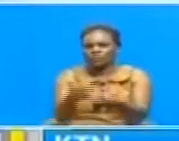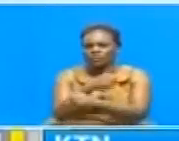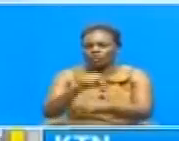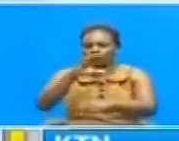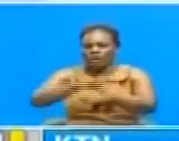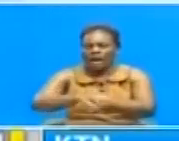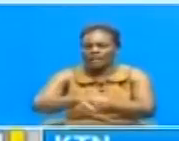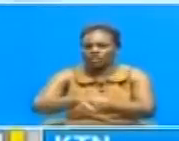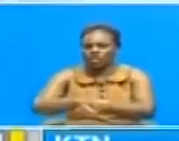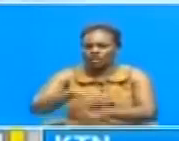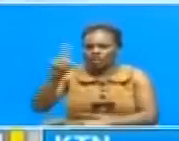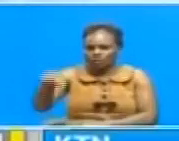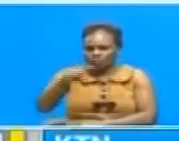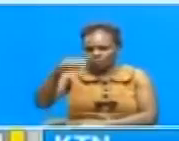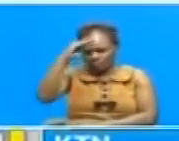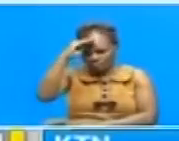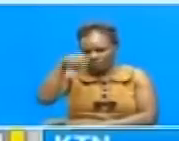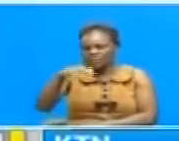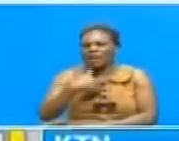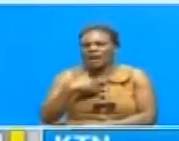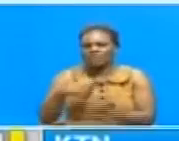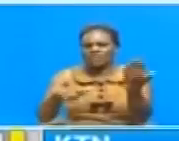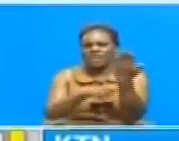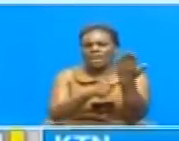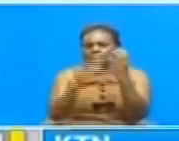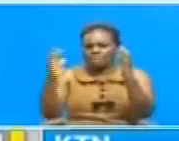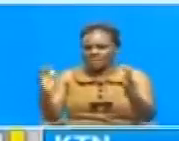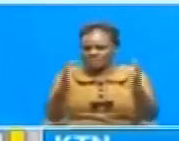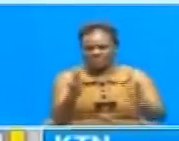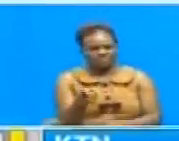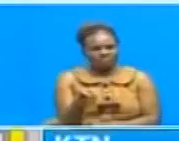bearing the big titles, international titles and national titles.